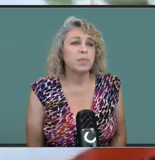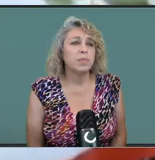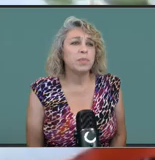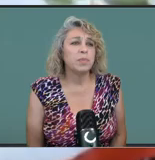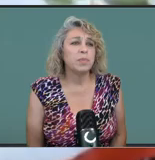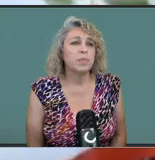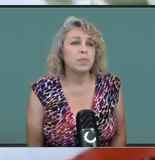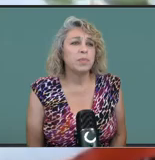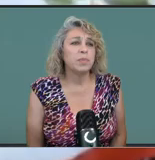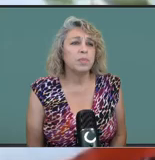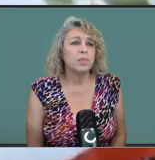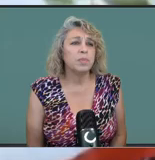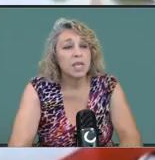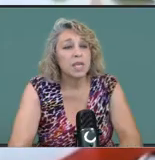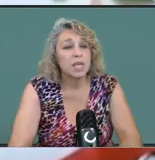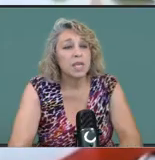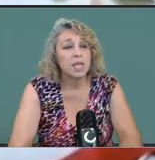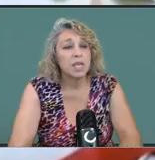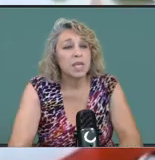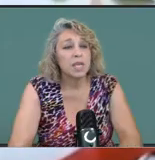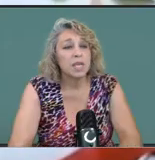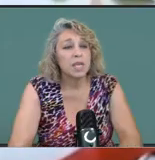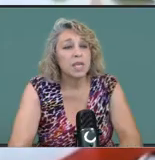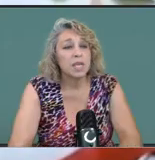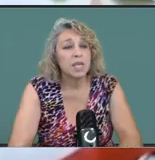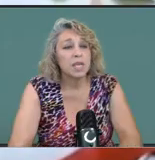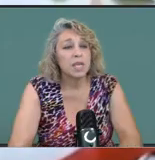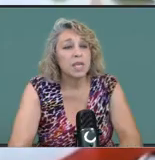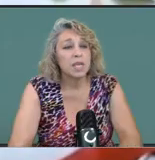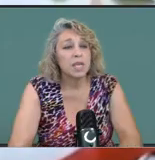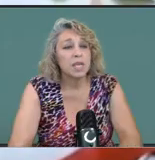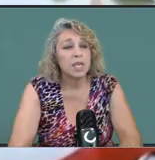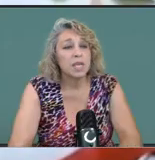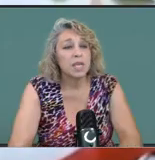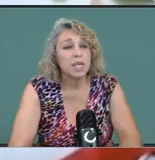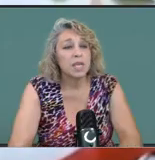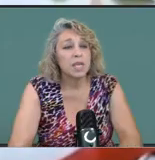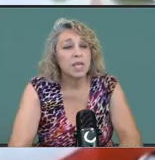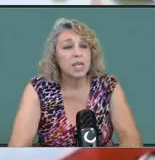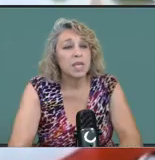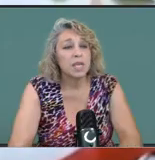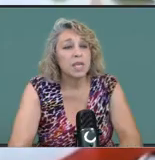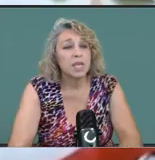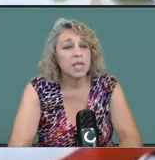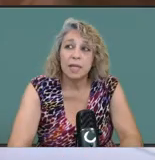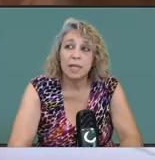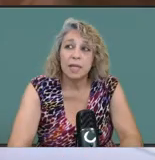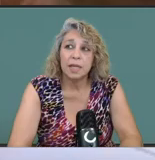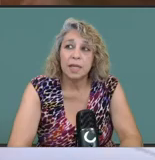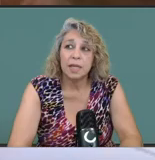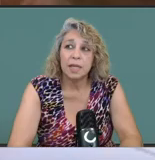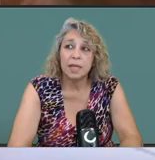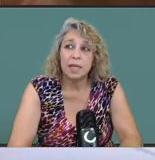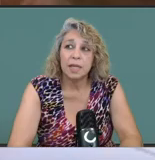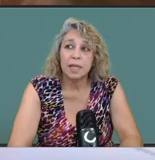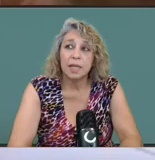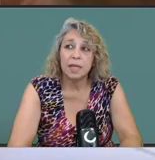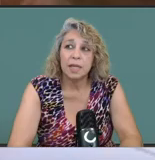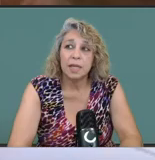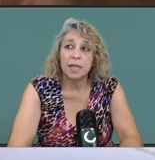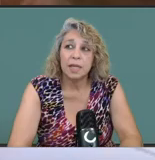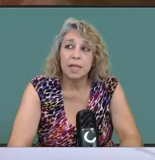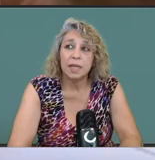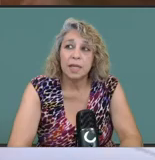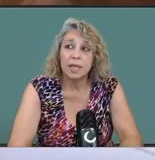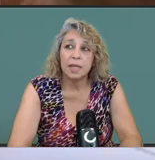vice versa or uses any government money for elections